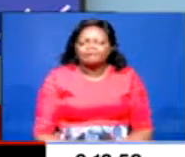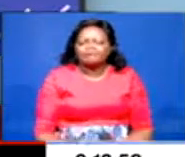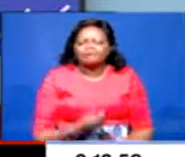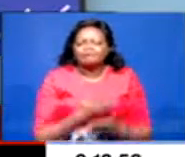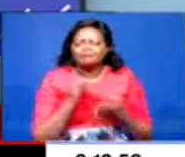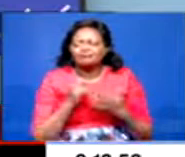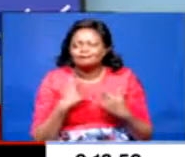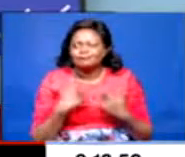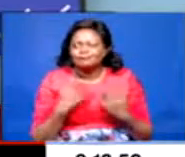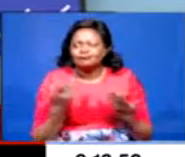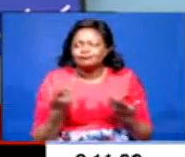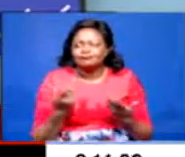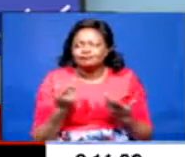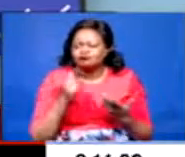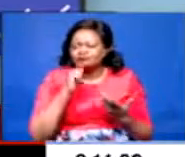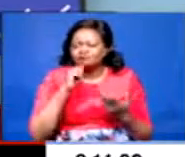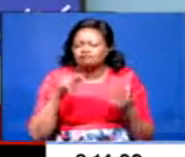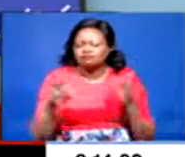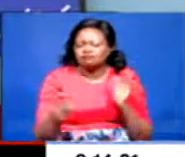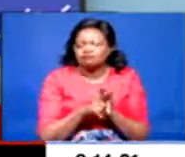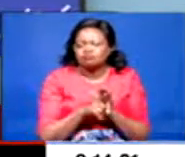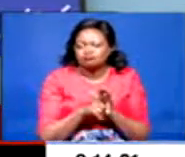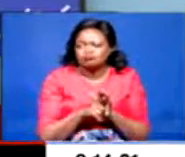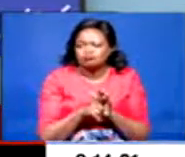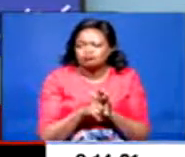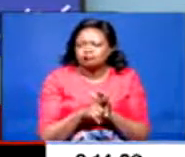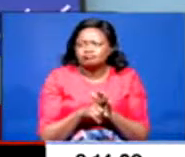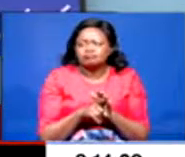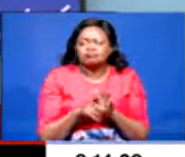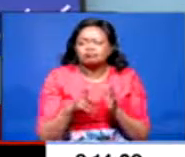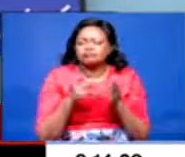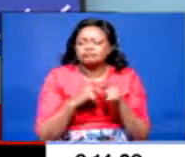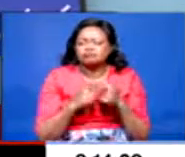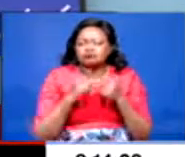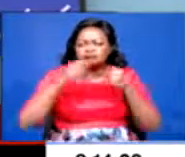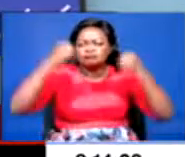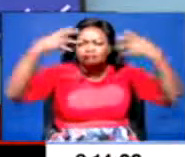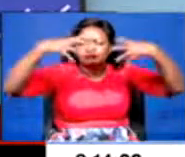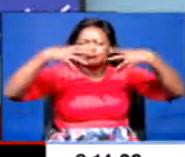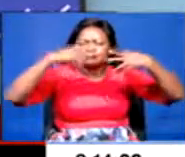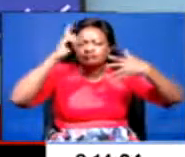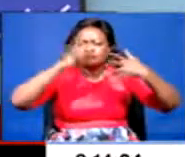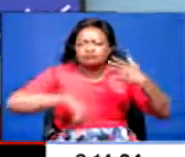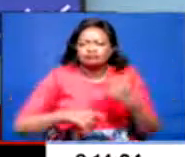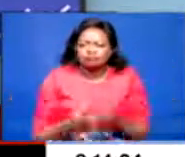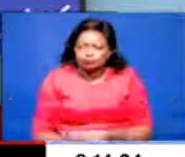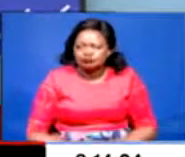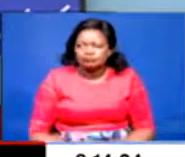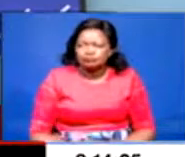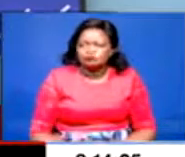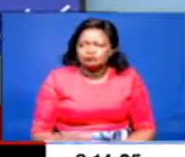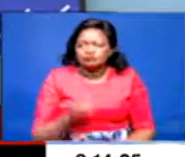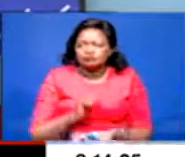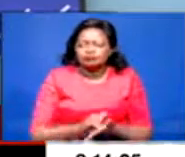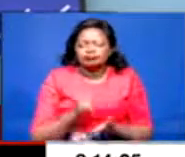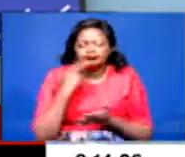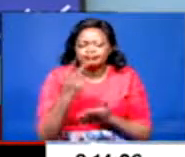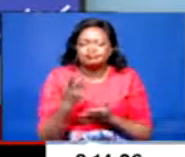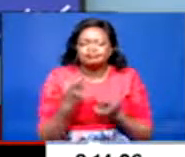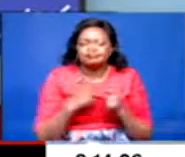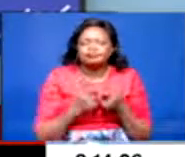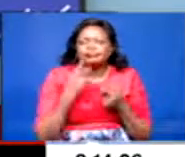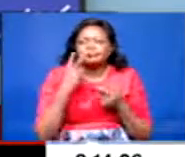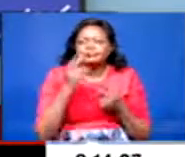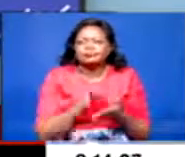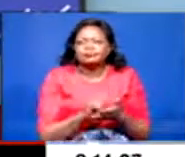is a legitimate thing, you're good to go. So that kind of transparency is what is this that we are going to see, and I think it moves